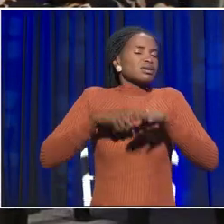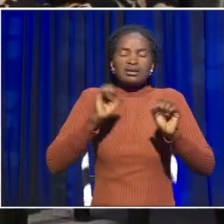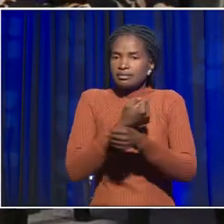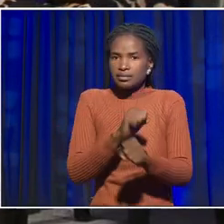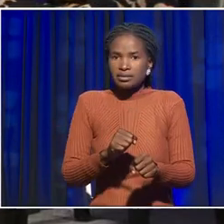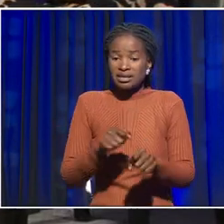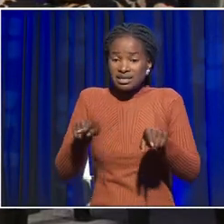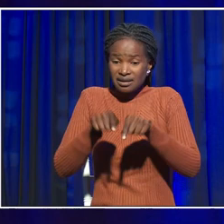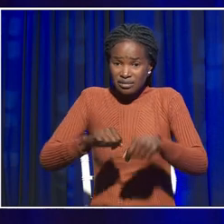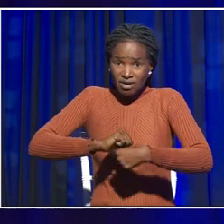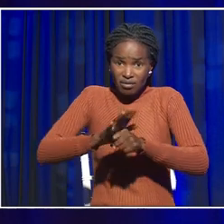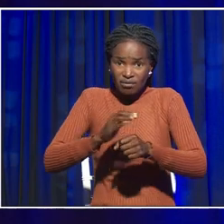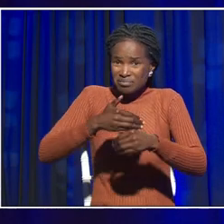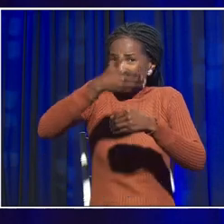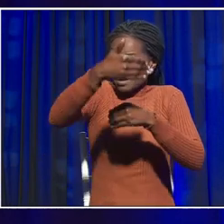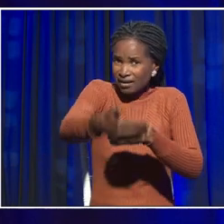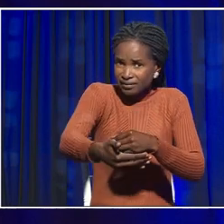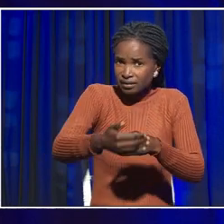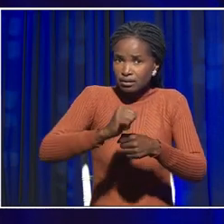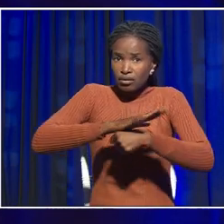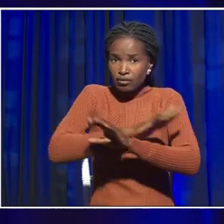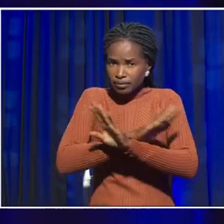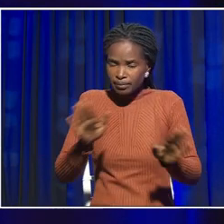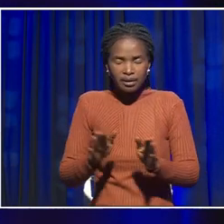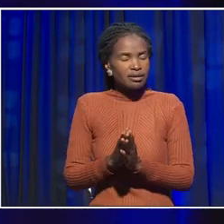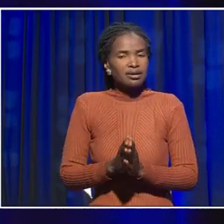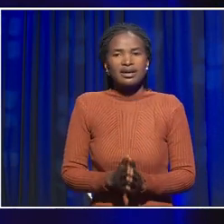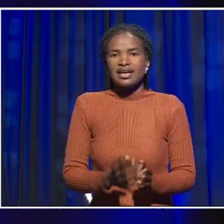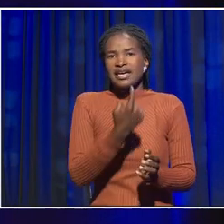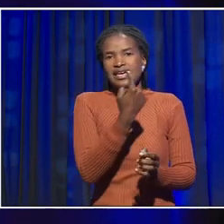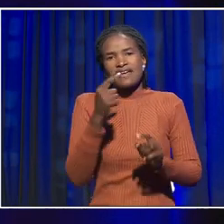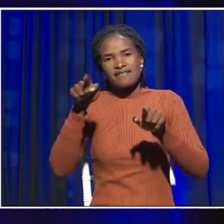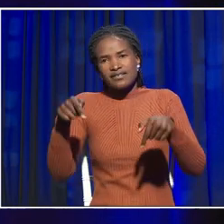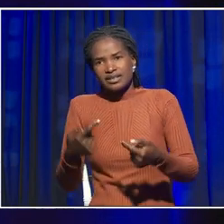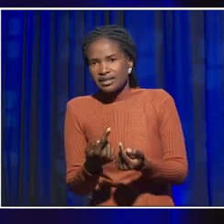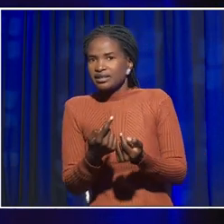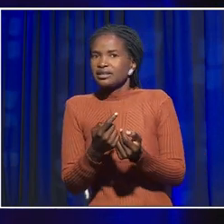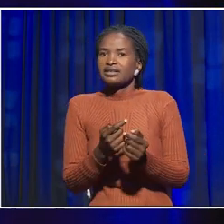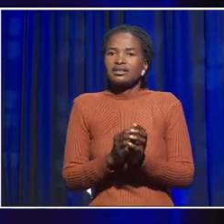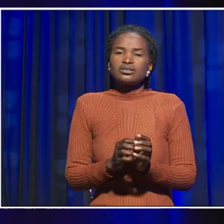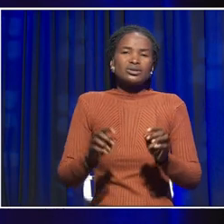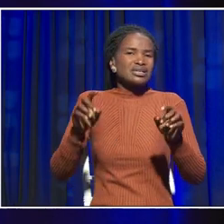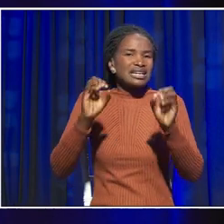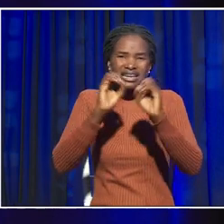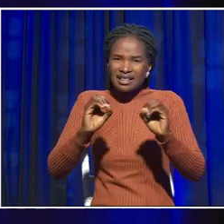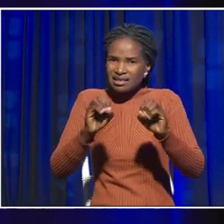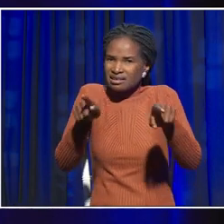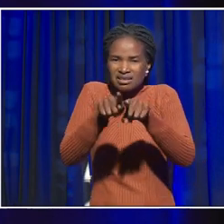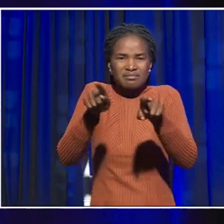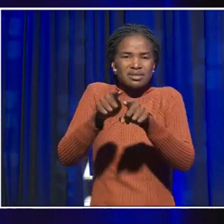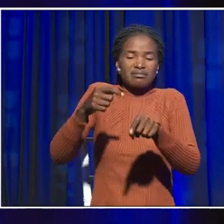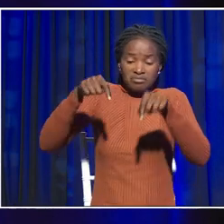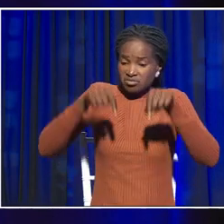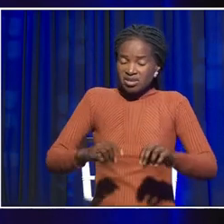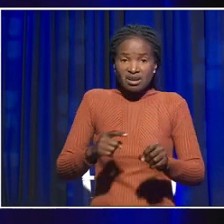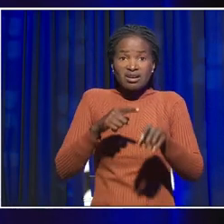post-COVID, LucyMay, there's everything. Dramatic but nothing change. Can be the same as today